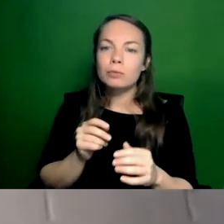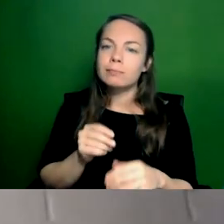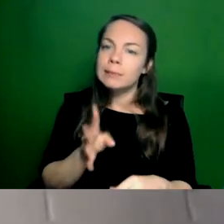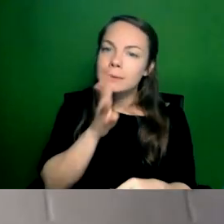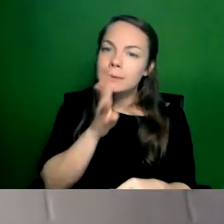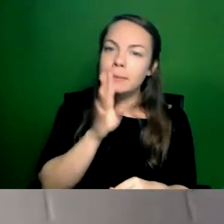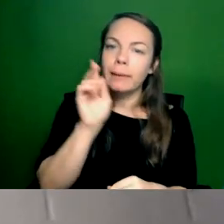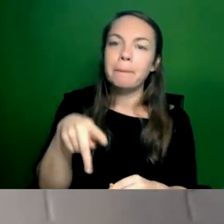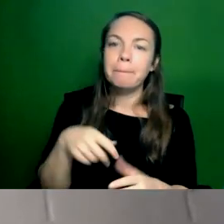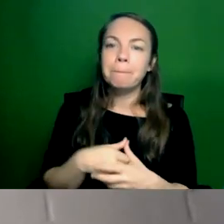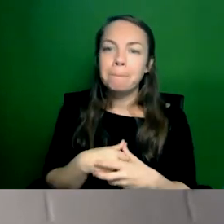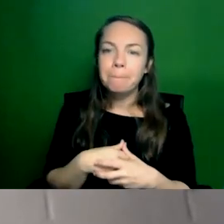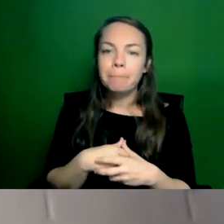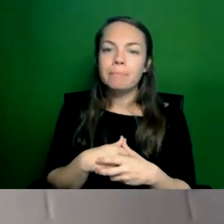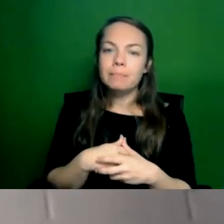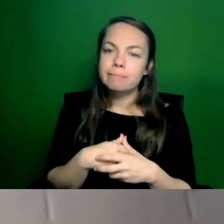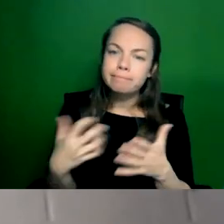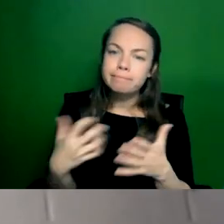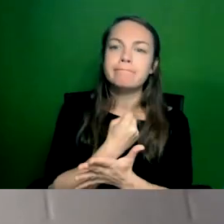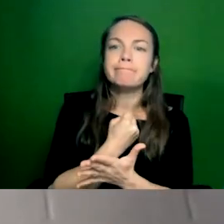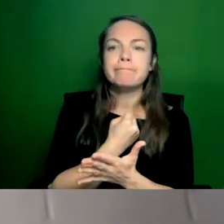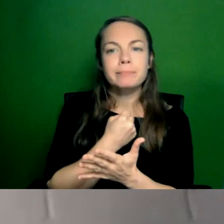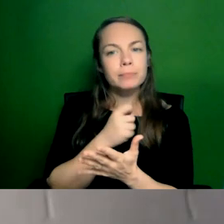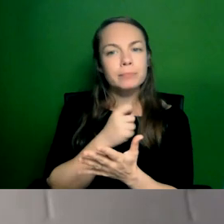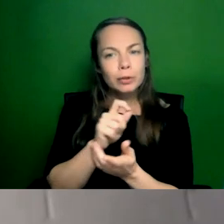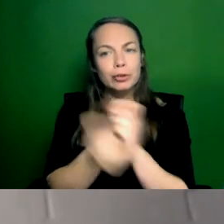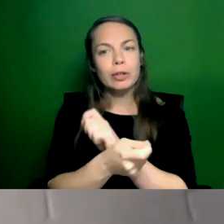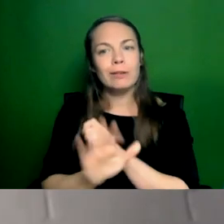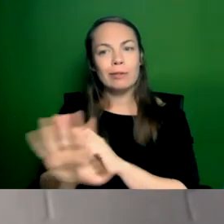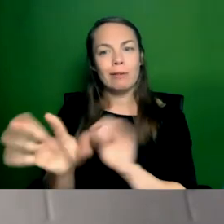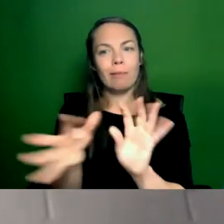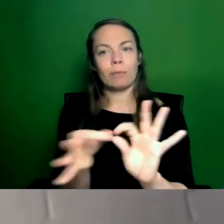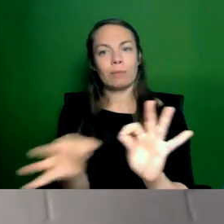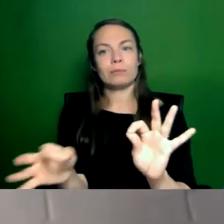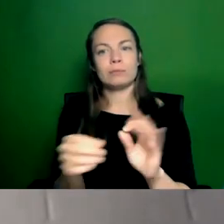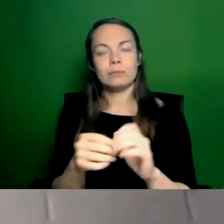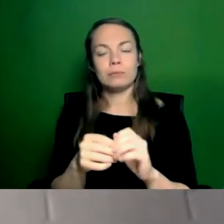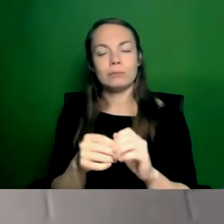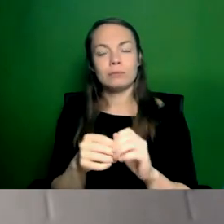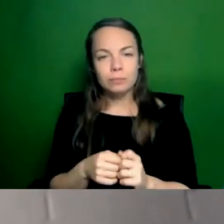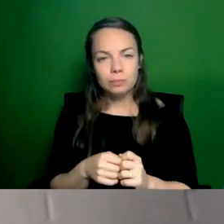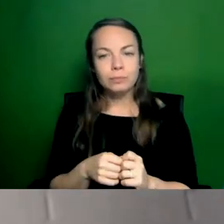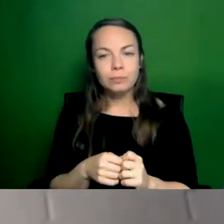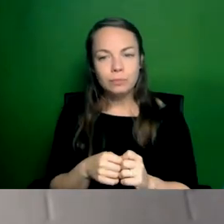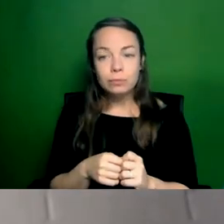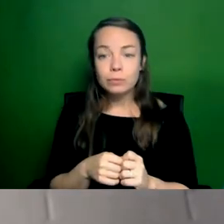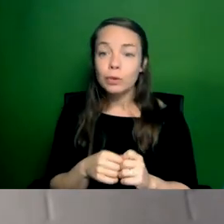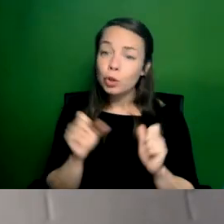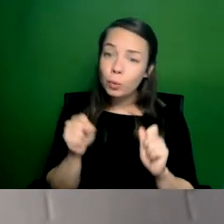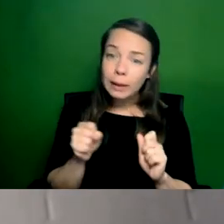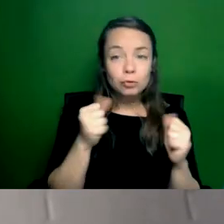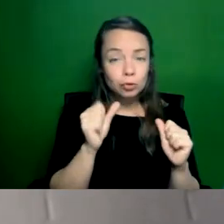at, taking the opportunities that you have to affect change from right where your position is. Yes, you can go looking for them, but I think